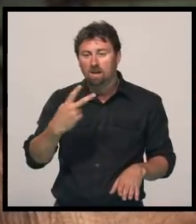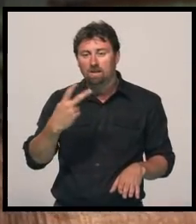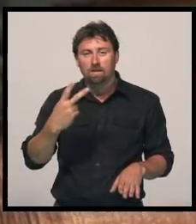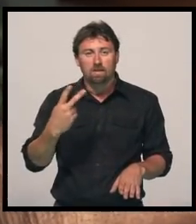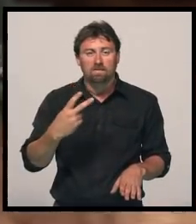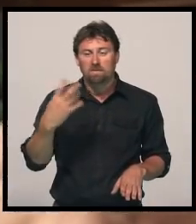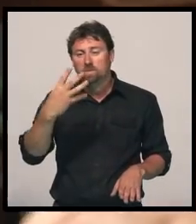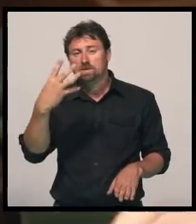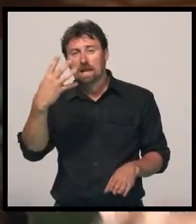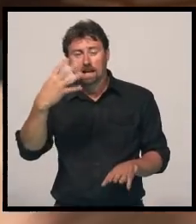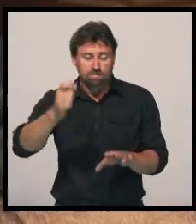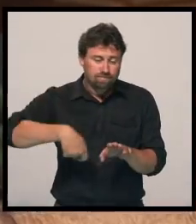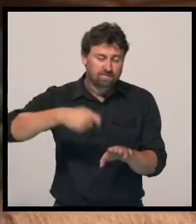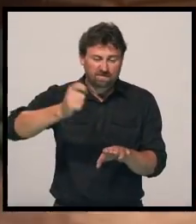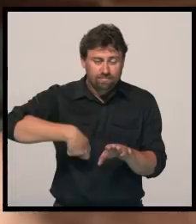14 cuts.